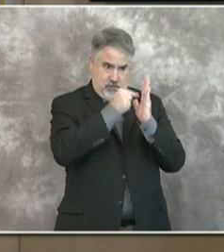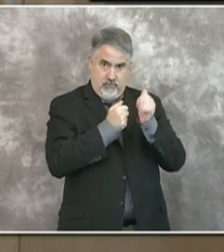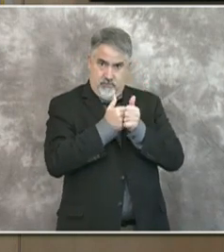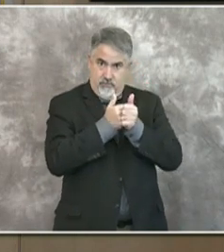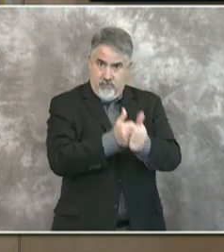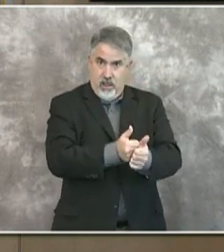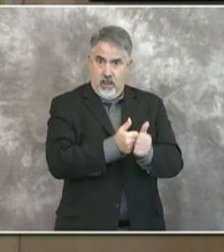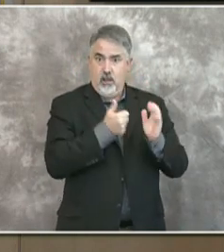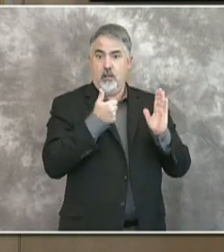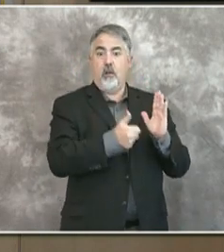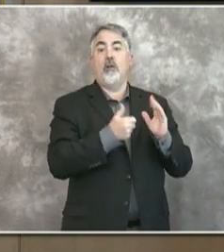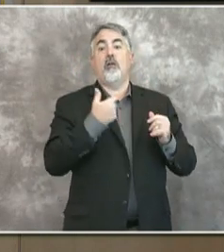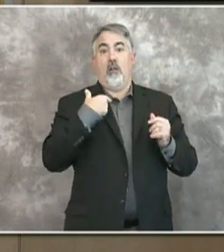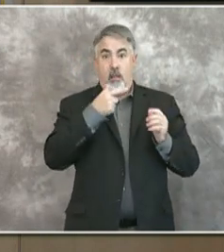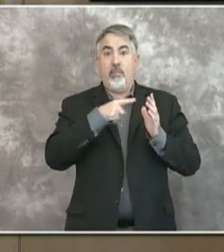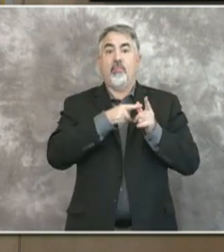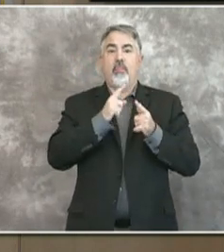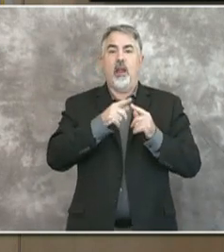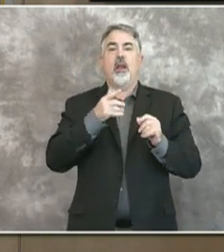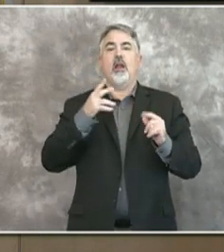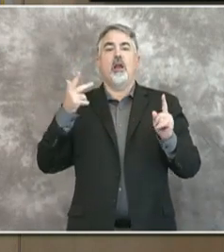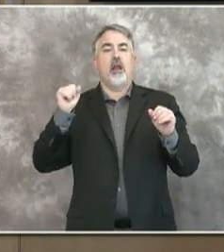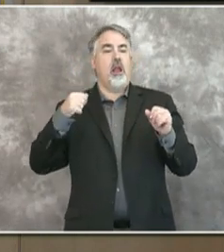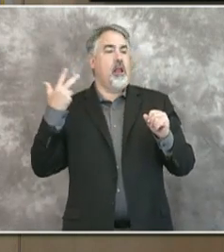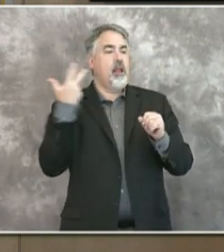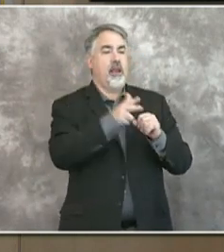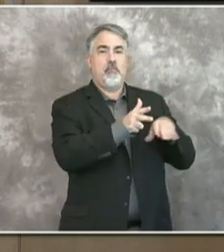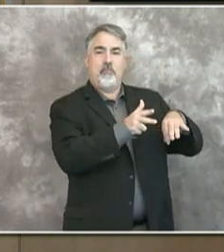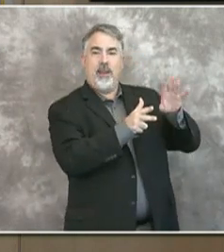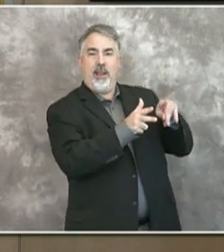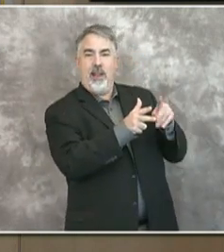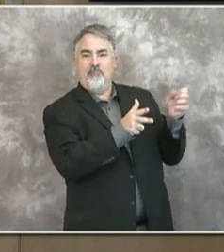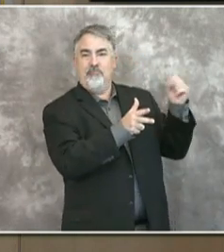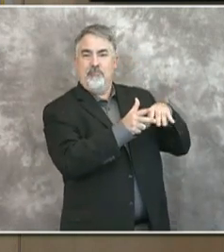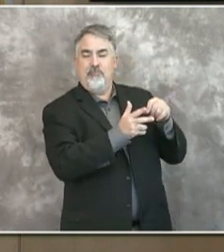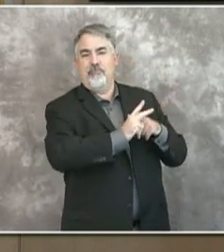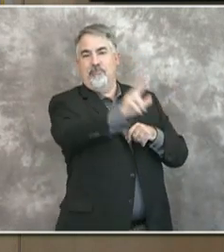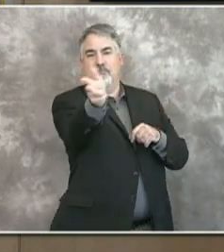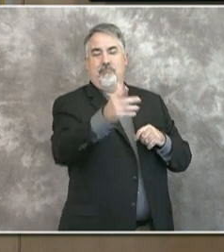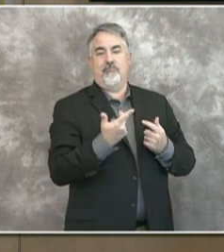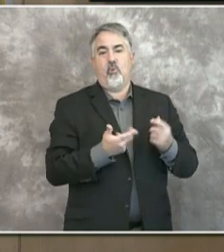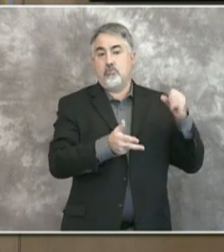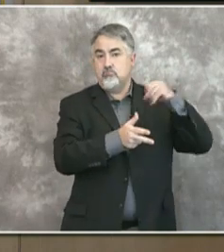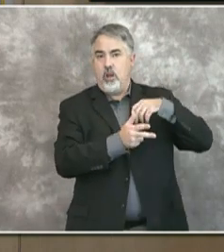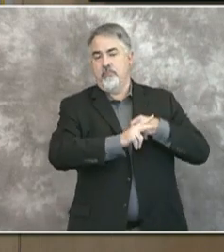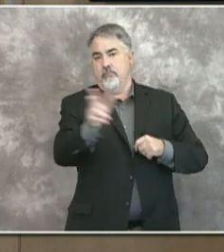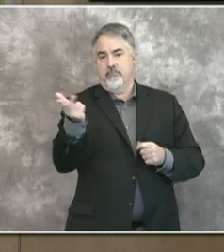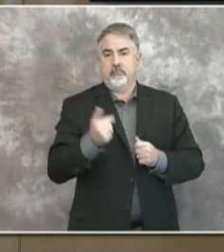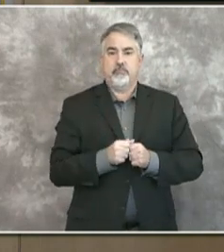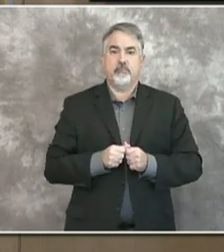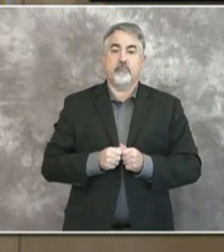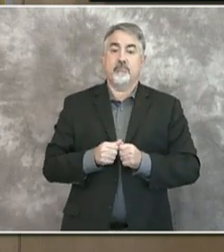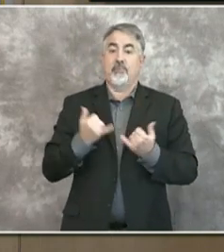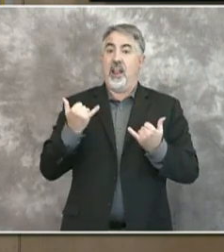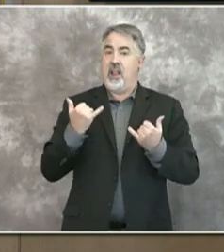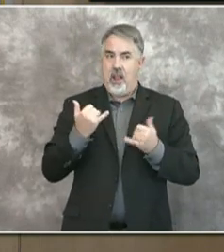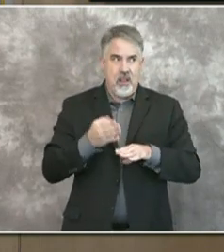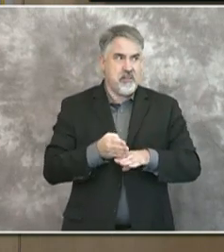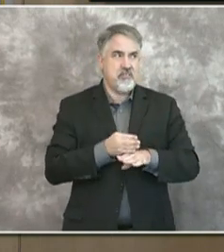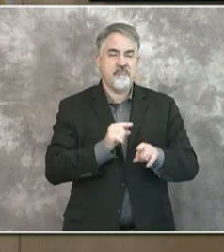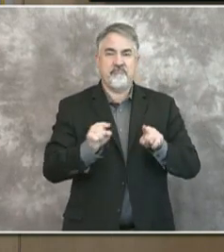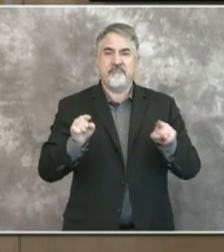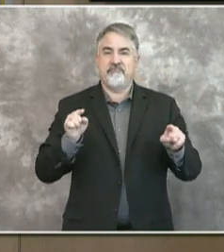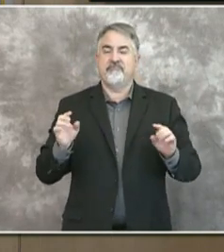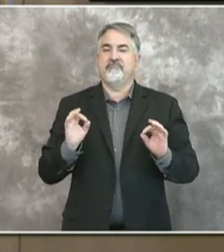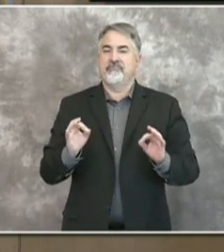reopen for curbside pickup and delivery. Today, we have more progress to announce. We had